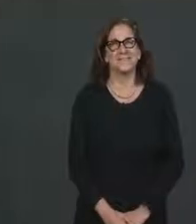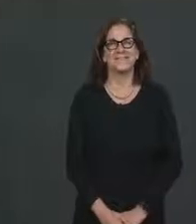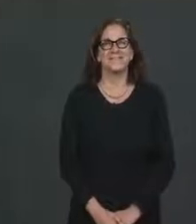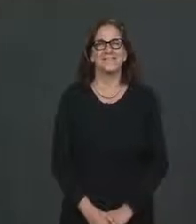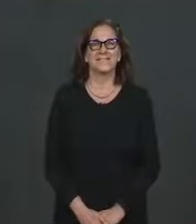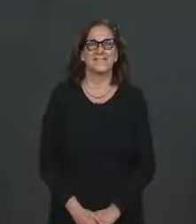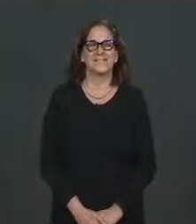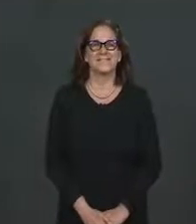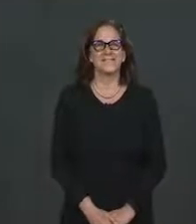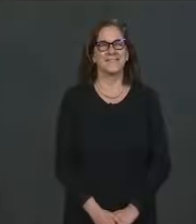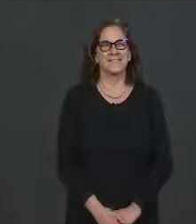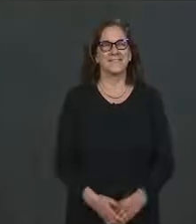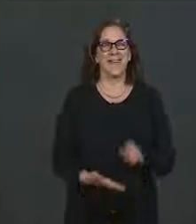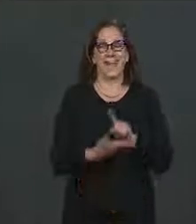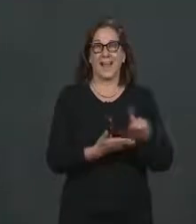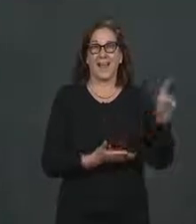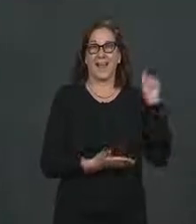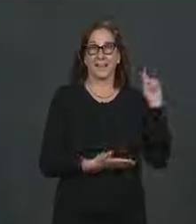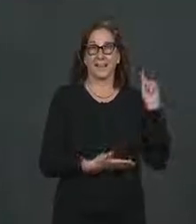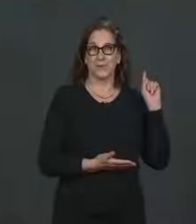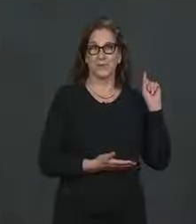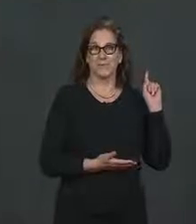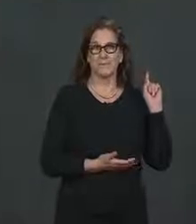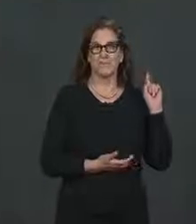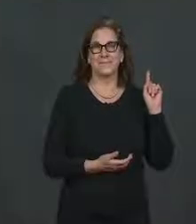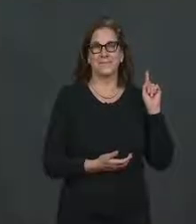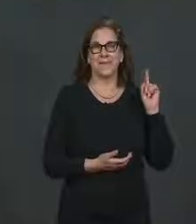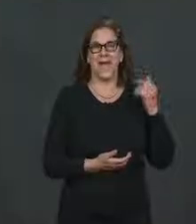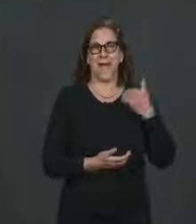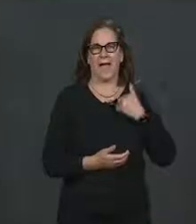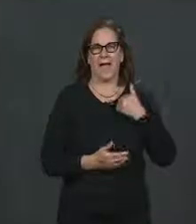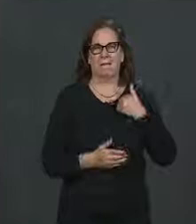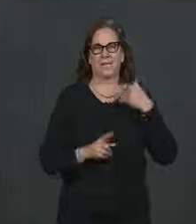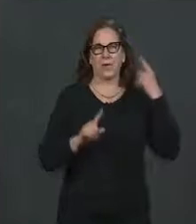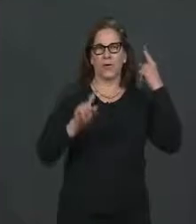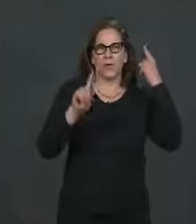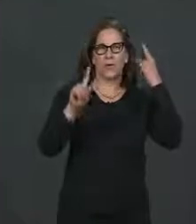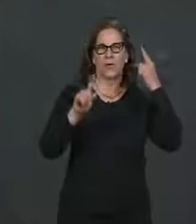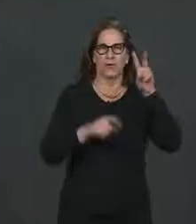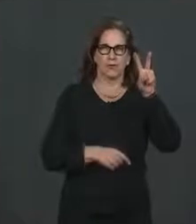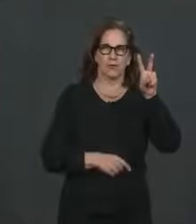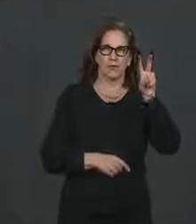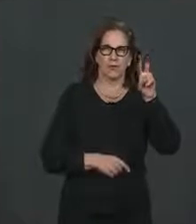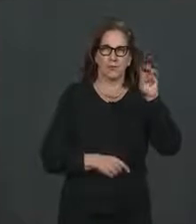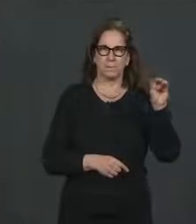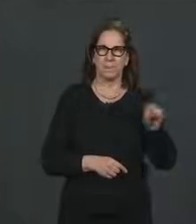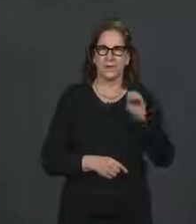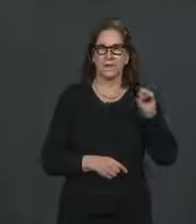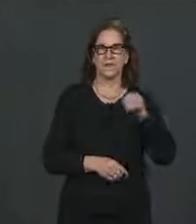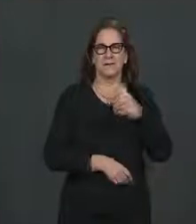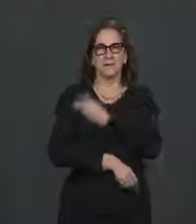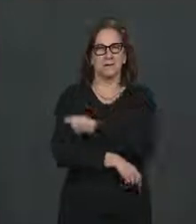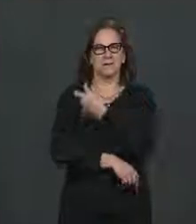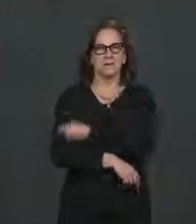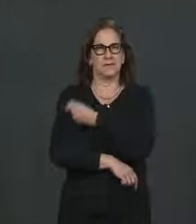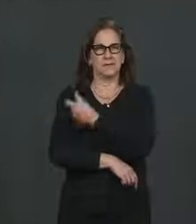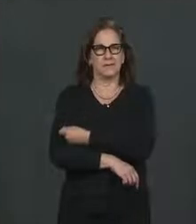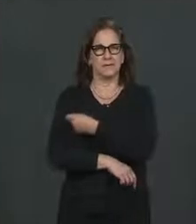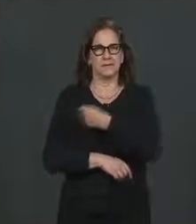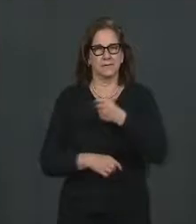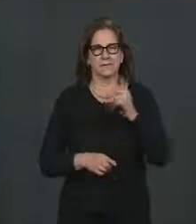Last week, we set a goal of 200 million shots by day 100 of our